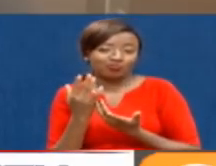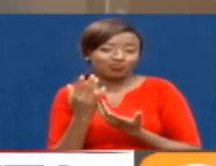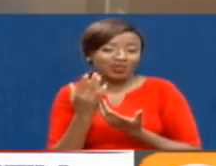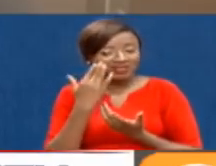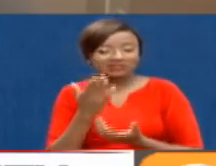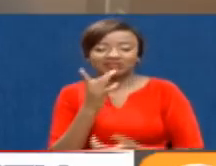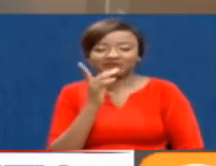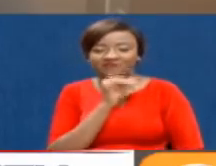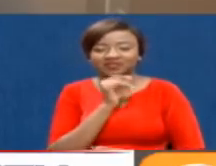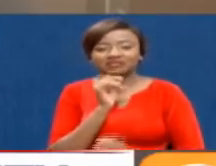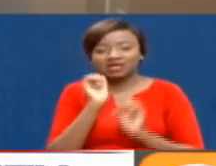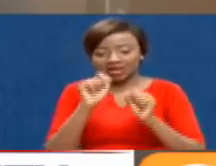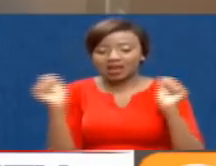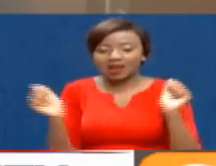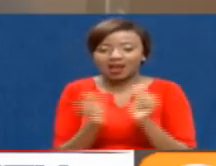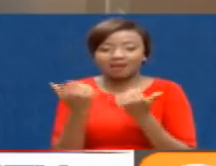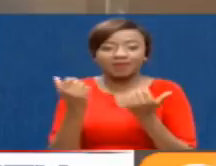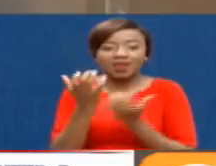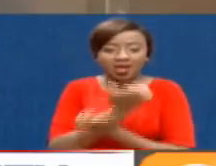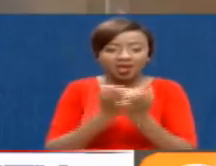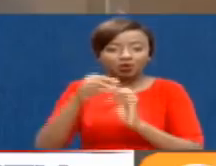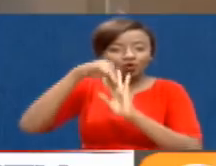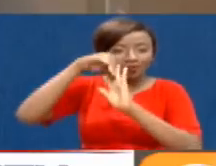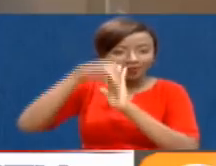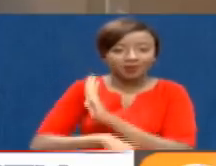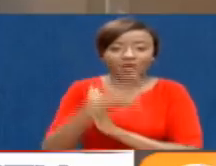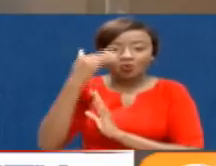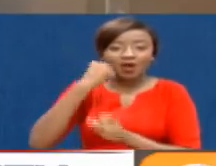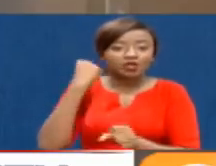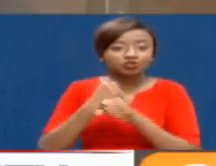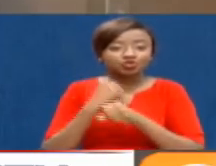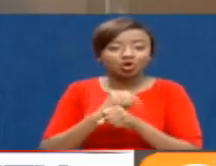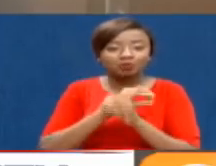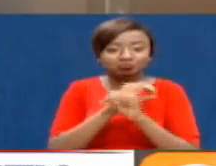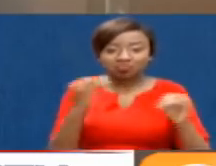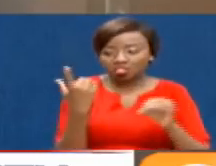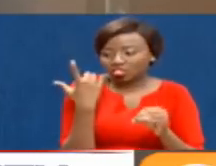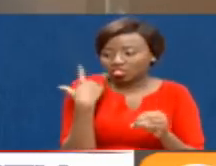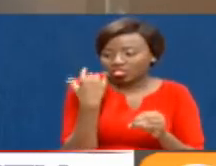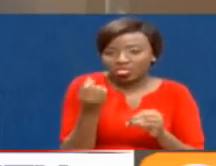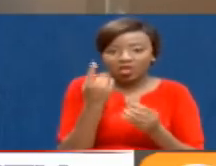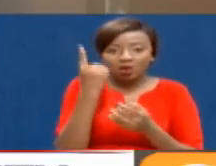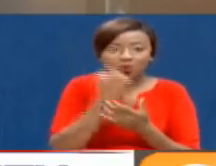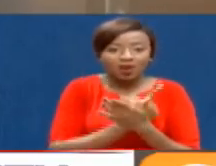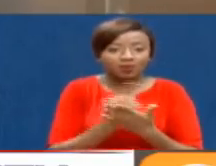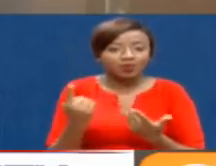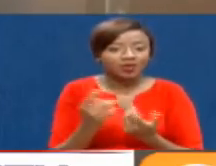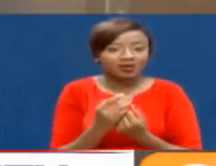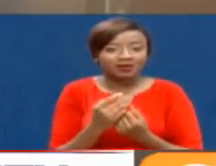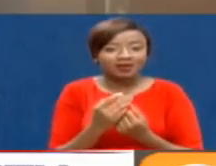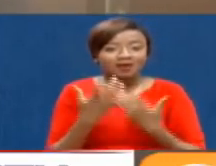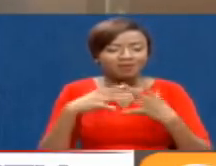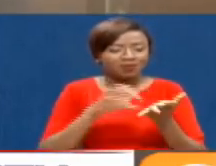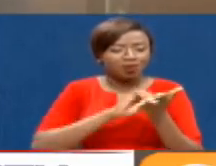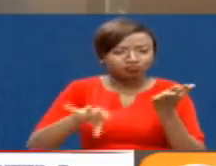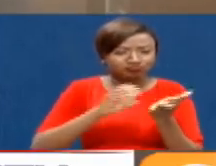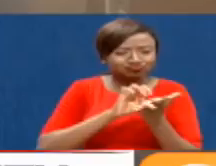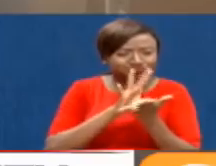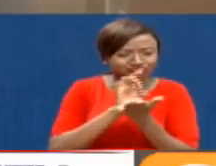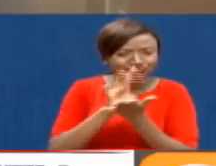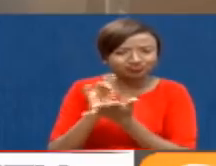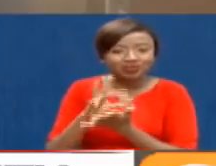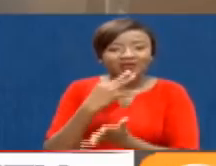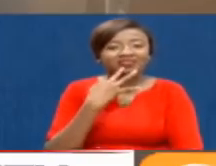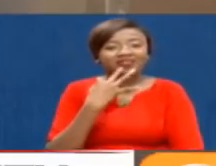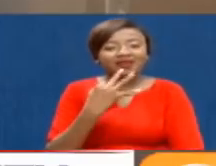at the most recent unemployment claims in the last week alone, they jumped to an all-time record. 3 million